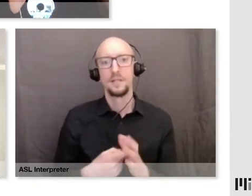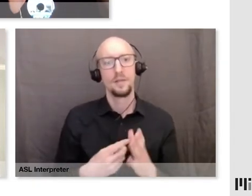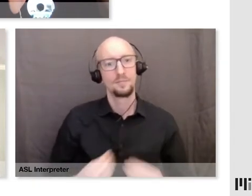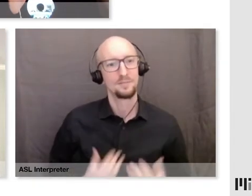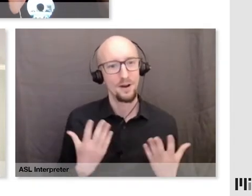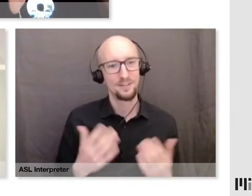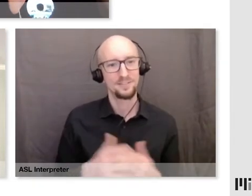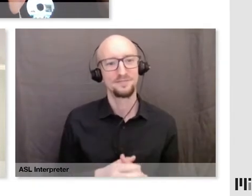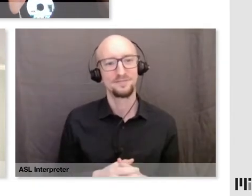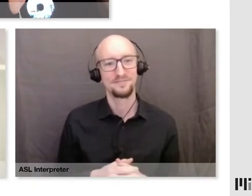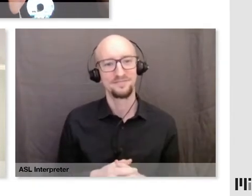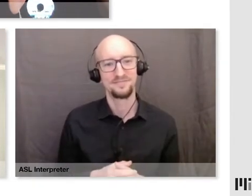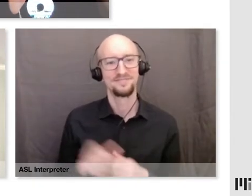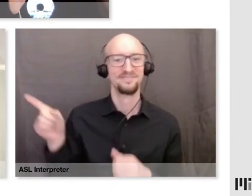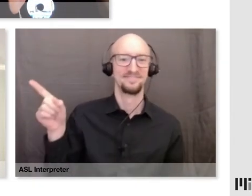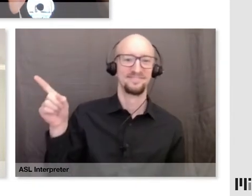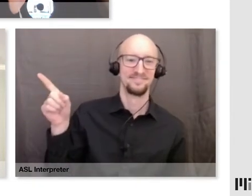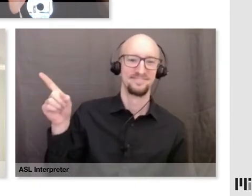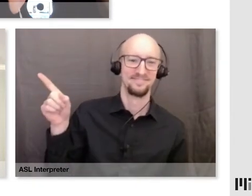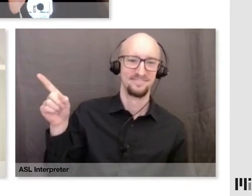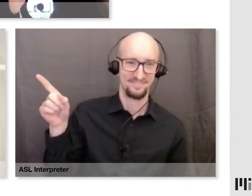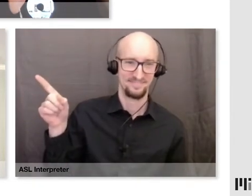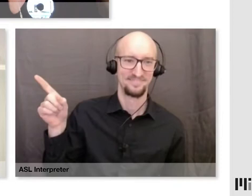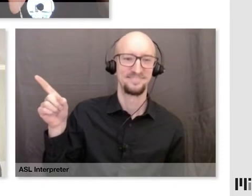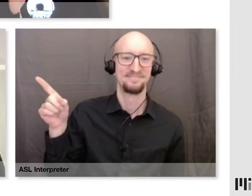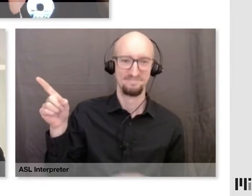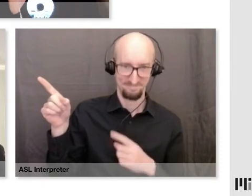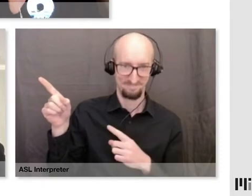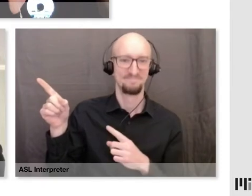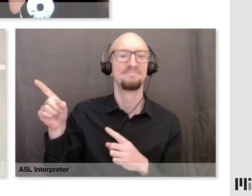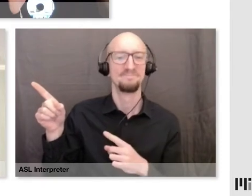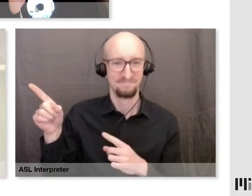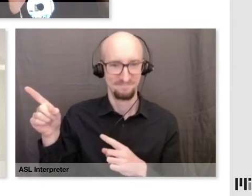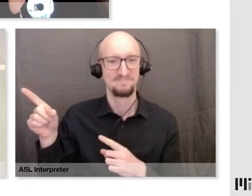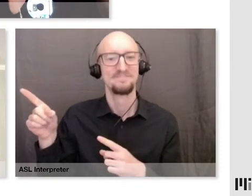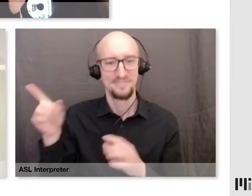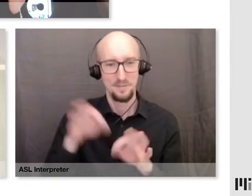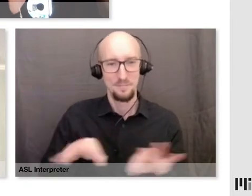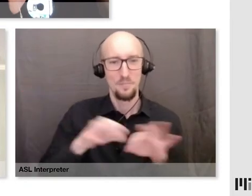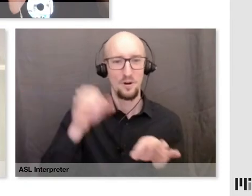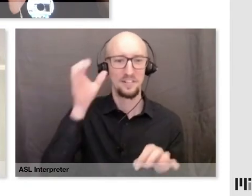of these for this too, right? Here we go. Compression glitch.